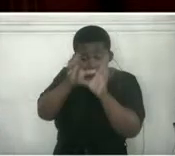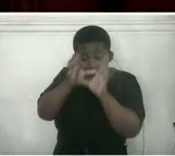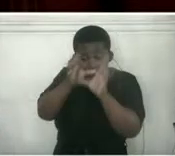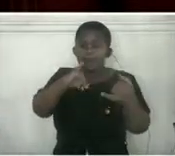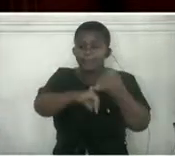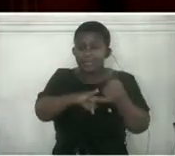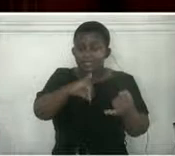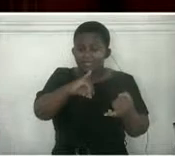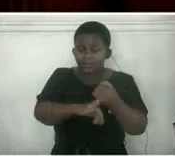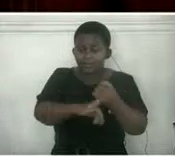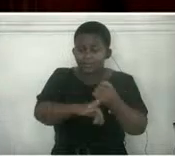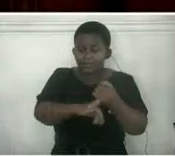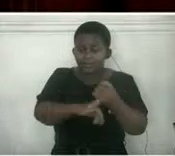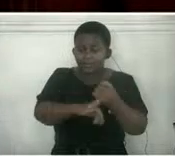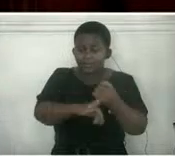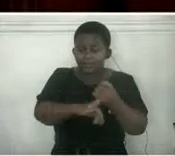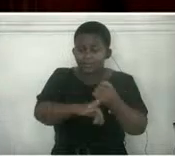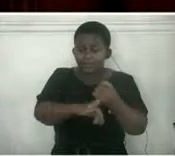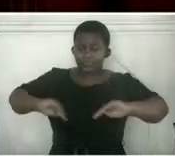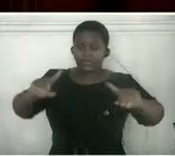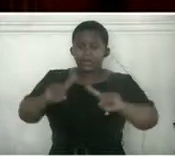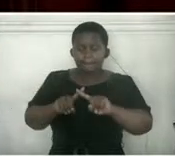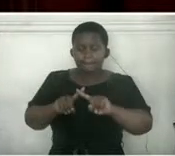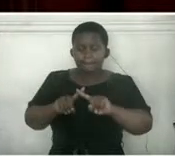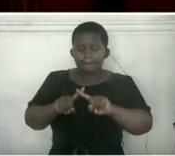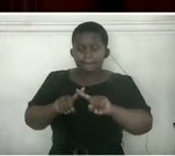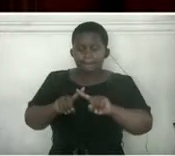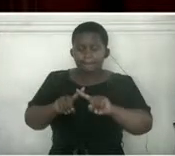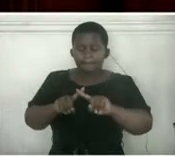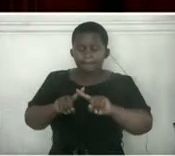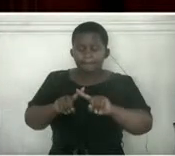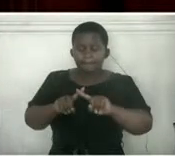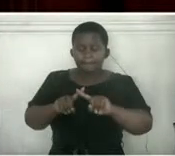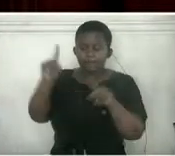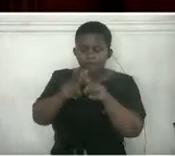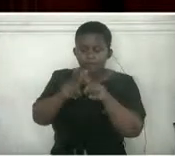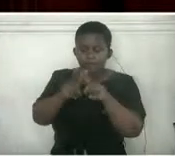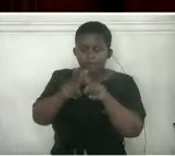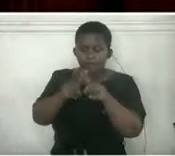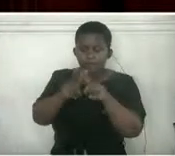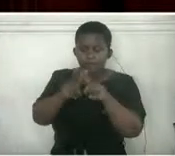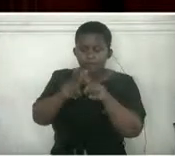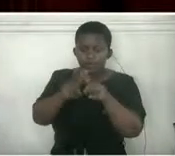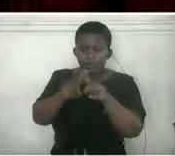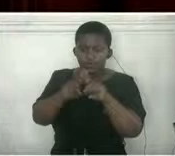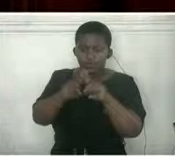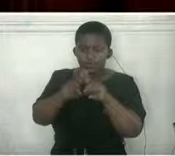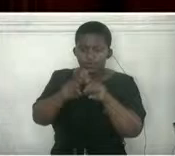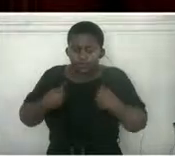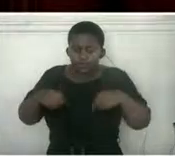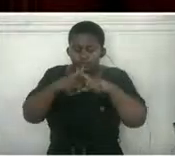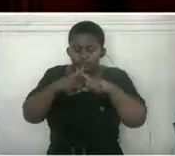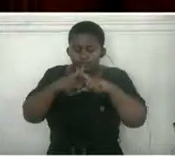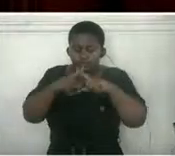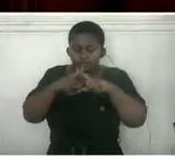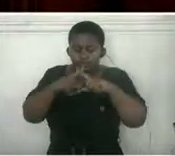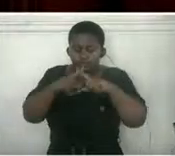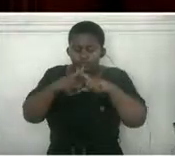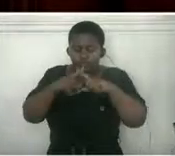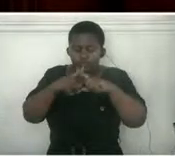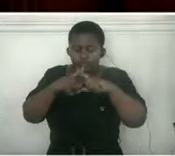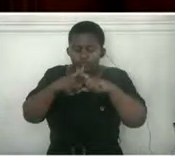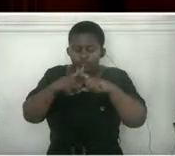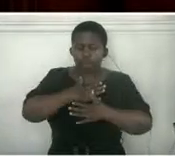ifundiswa at the center kube innovation and leadership. Today we pay tribute